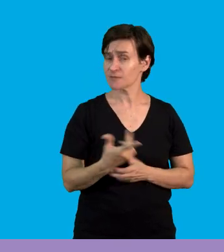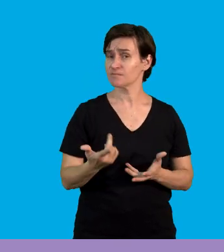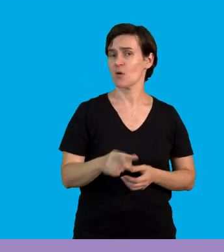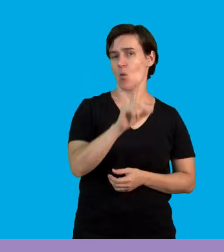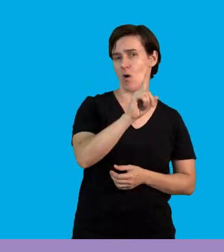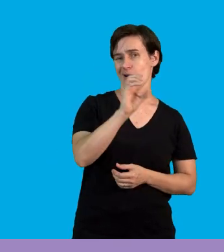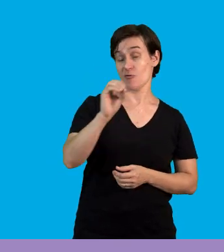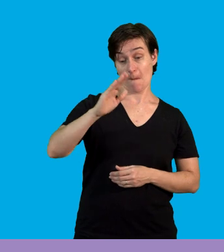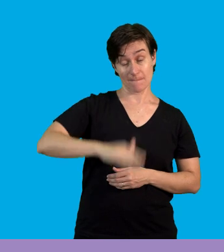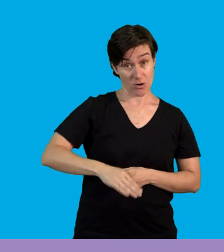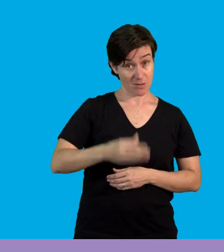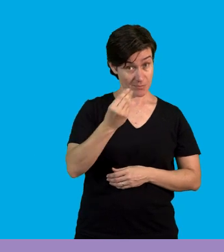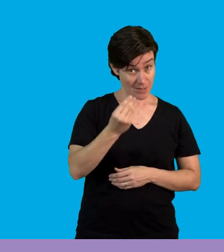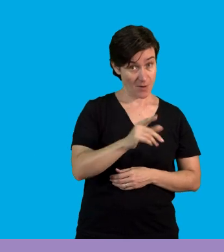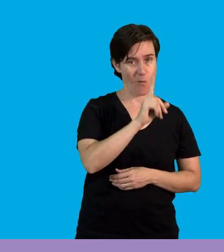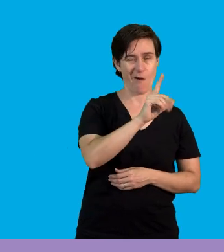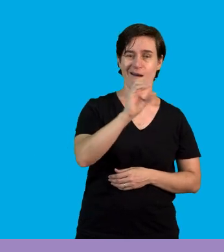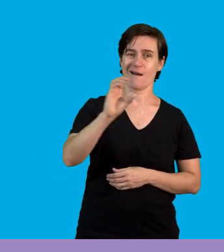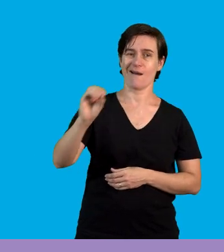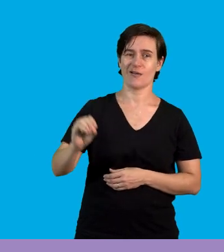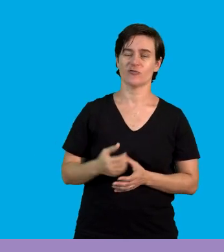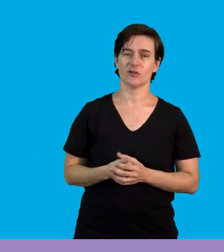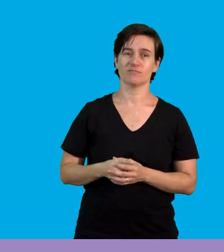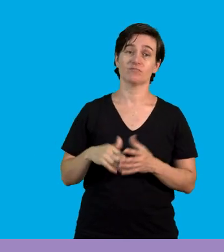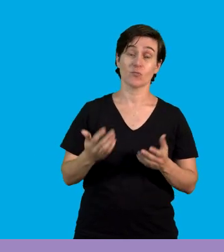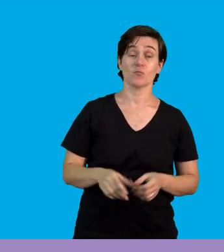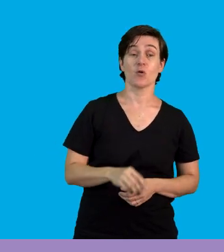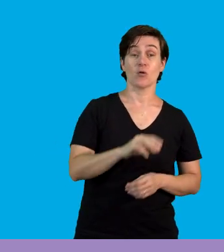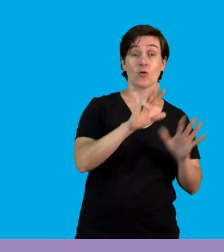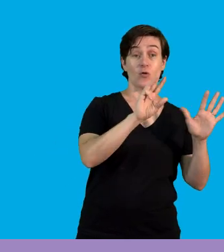represents a denominator of 100. So it's